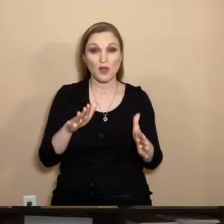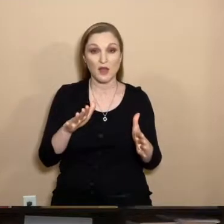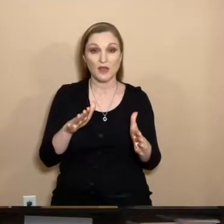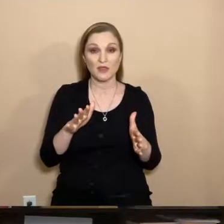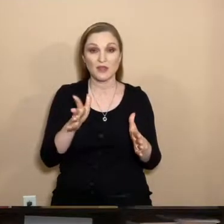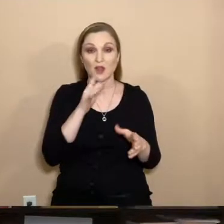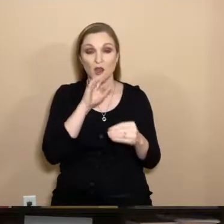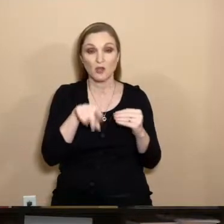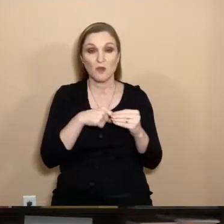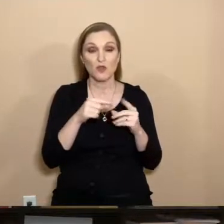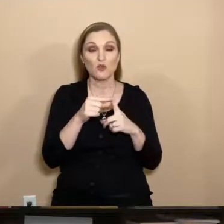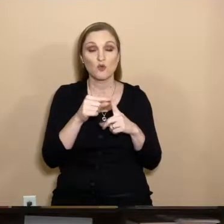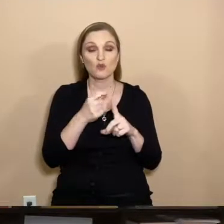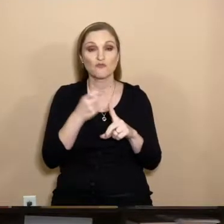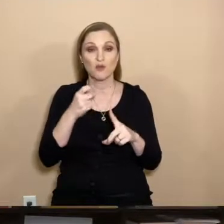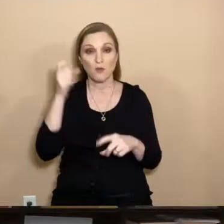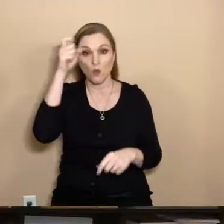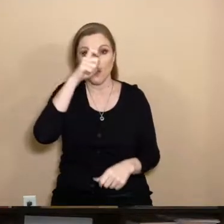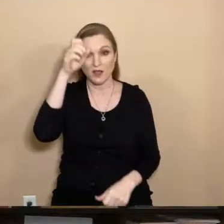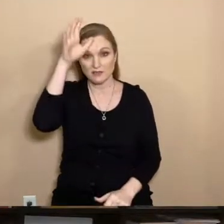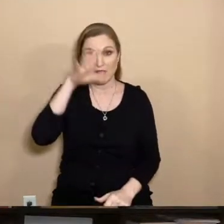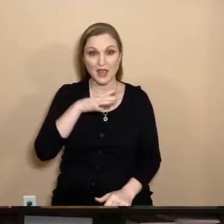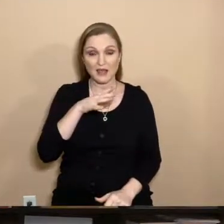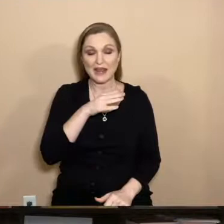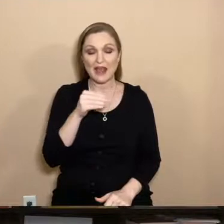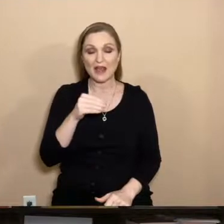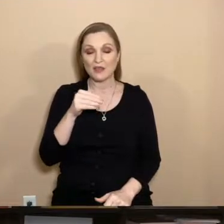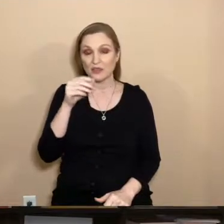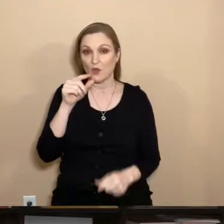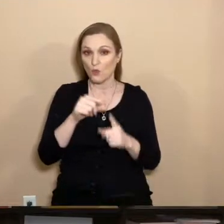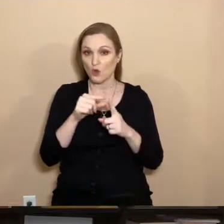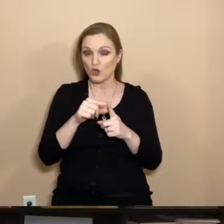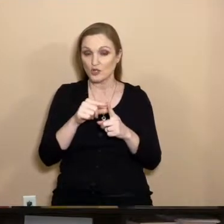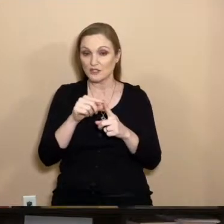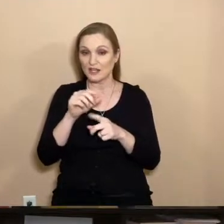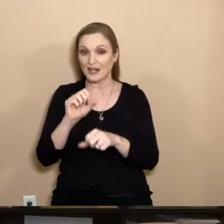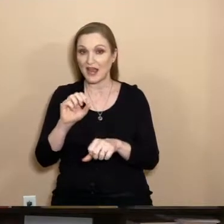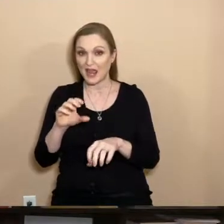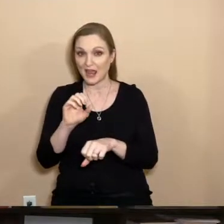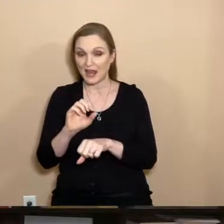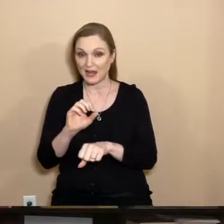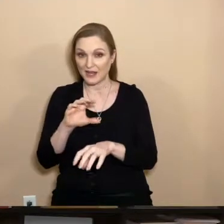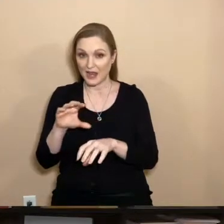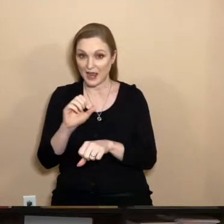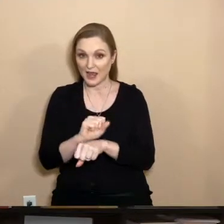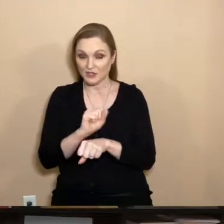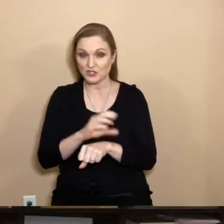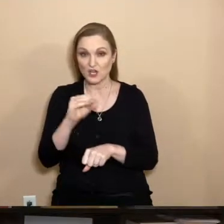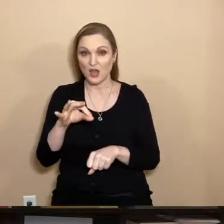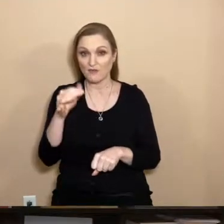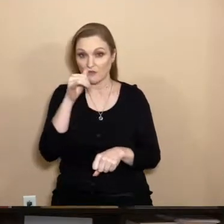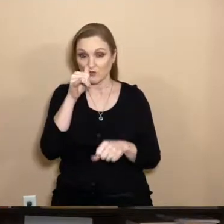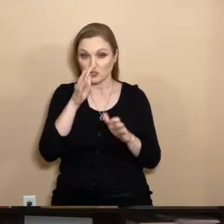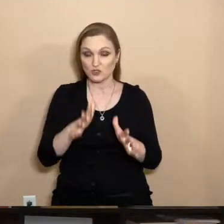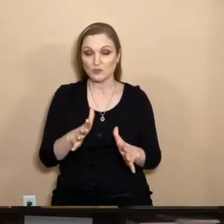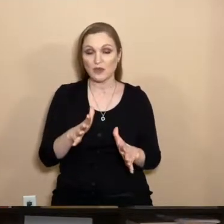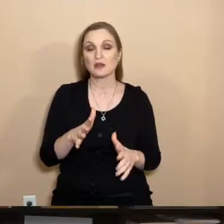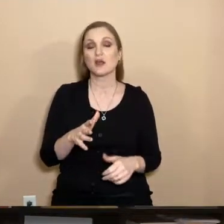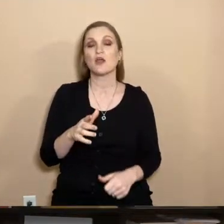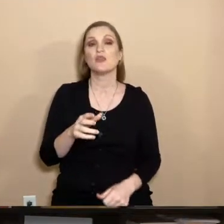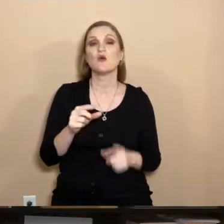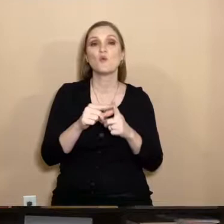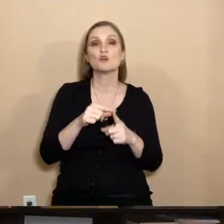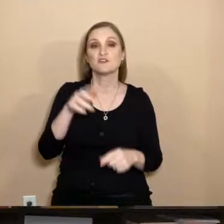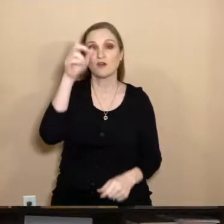words from a wise man, and then the words and actions of a foolish man? And he says the words of a wise man's